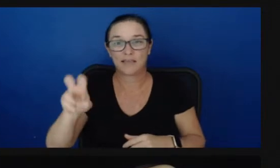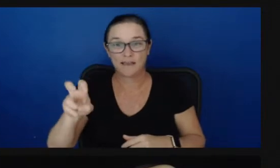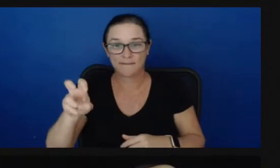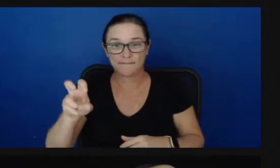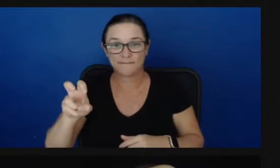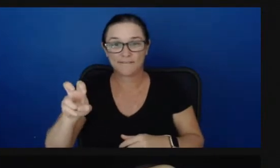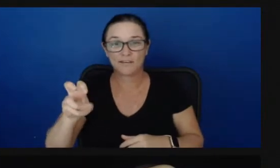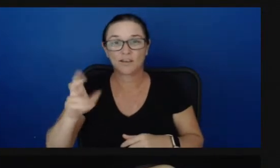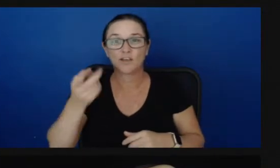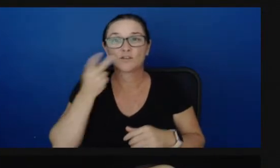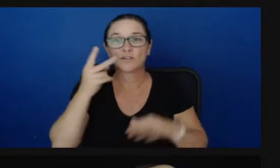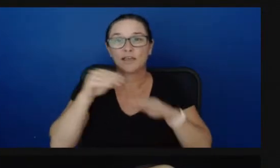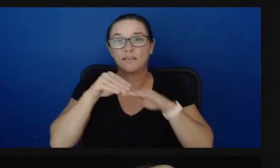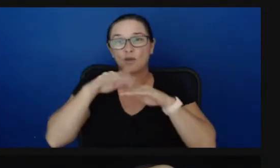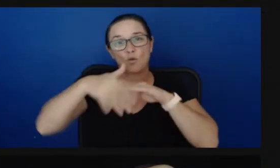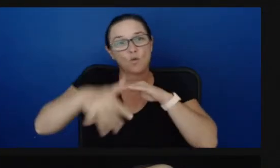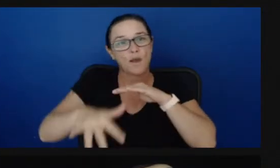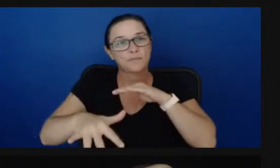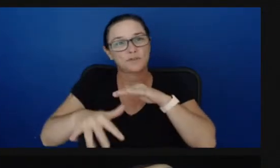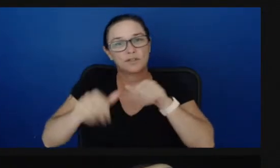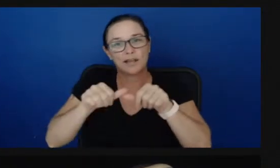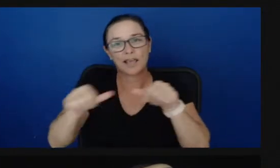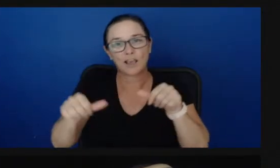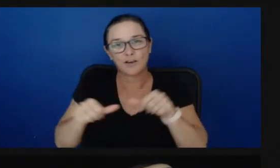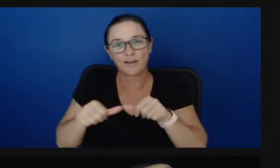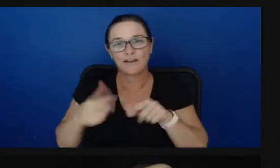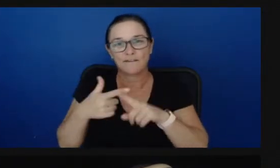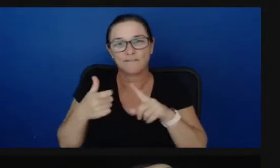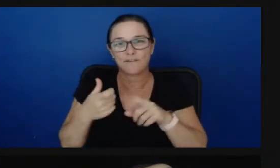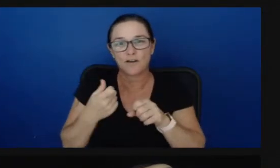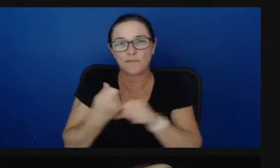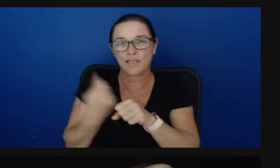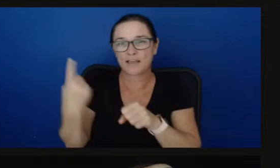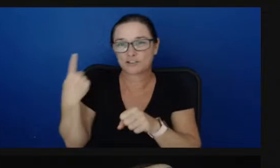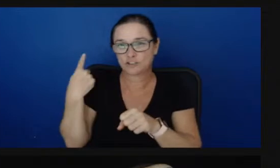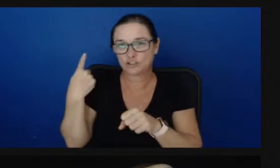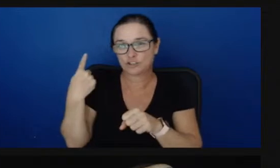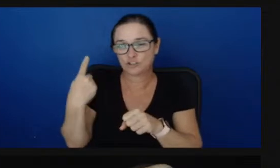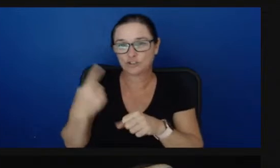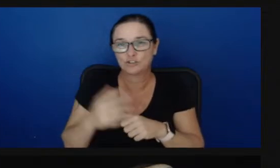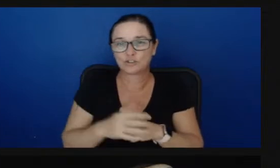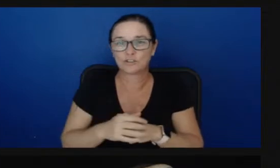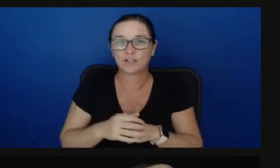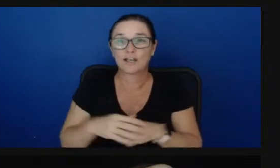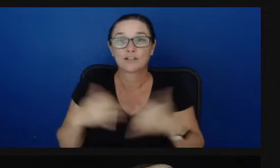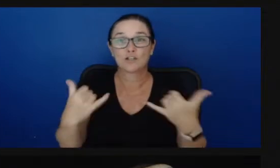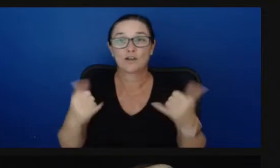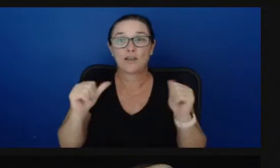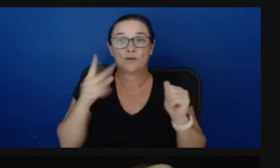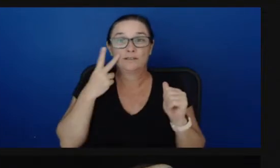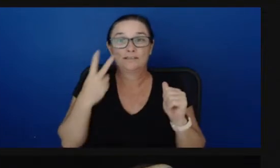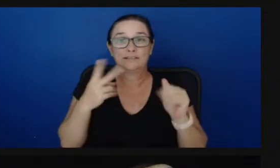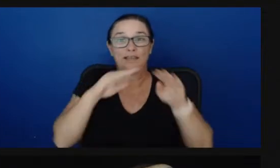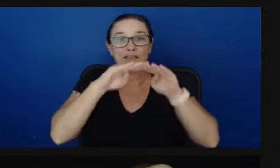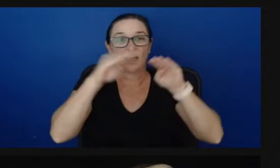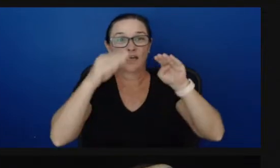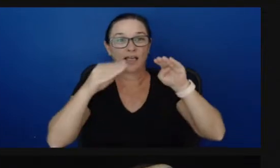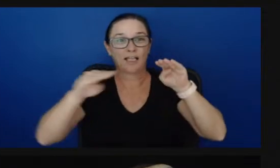where we're looking at the eruption site last year, although the camera has been panned over to the right. So now we can clearly see the outline of the summit